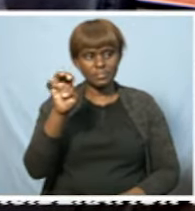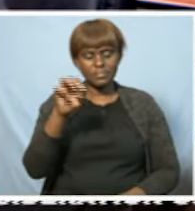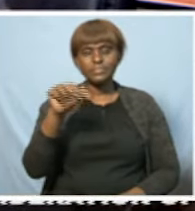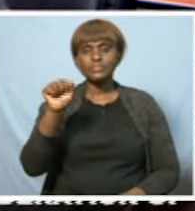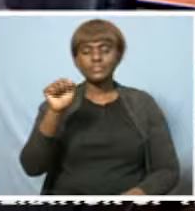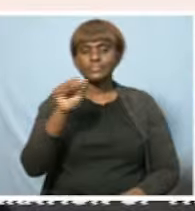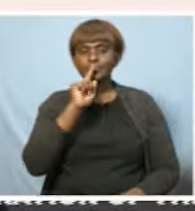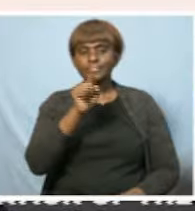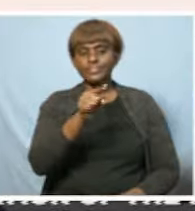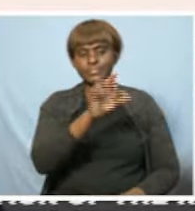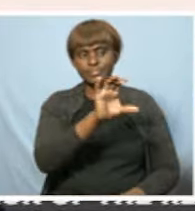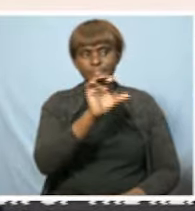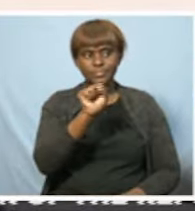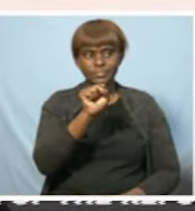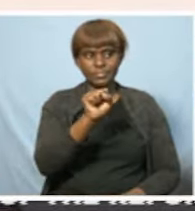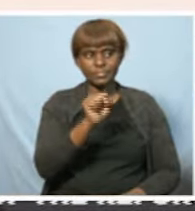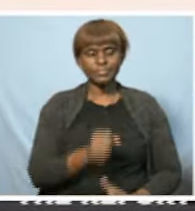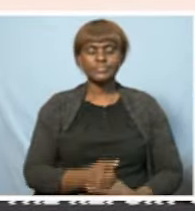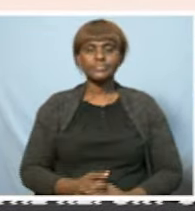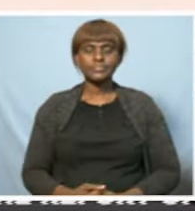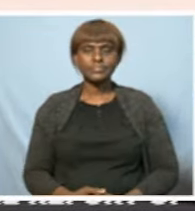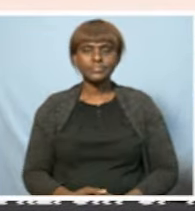Yes.